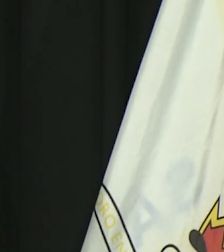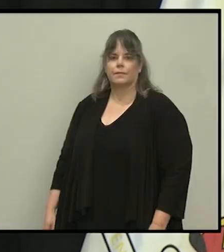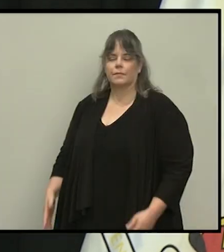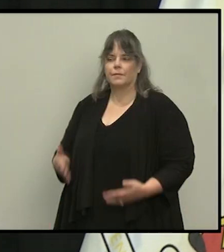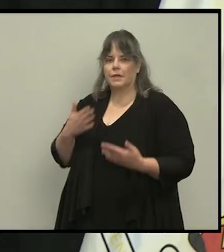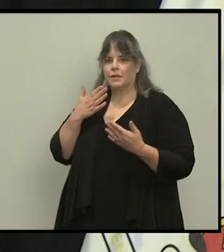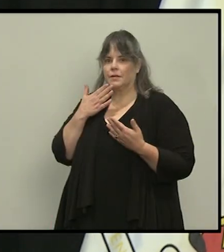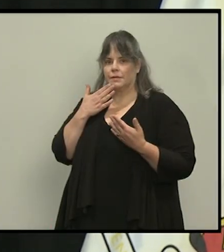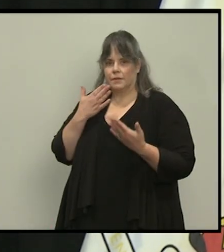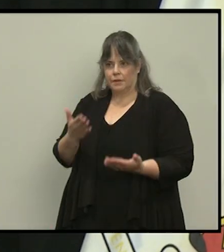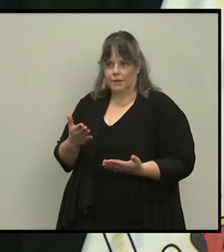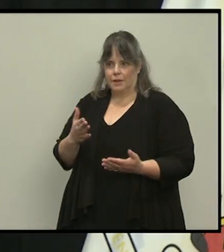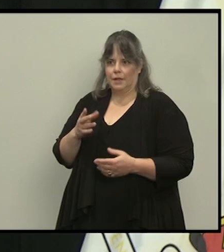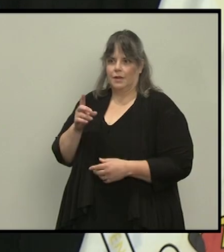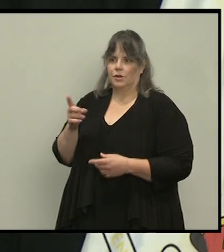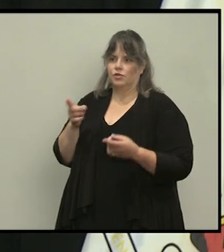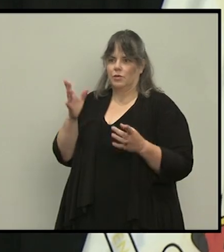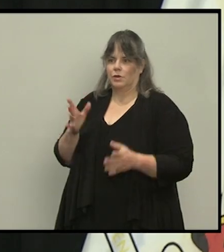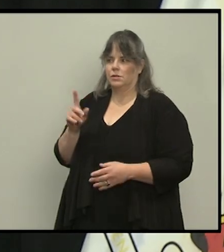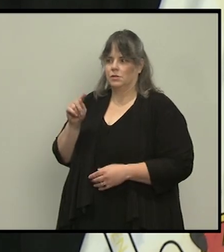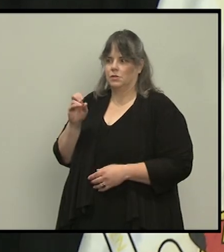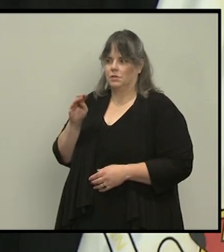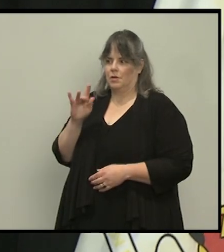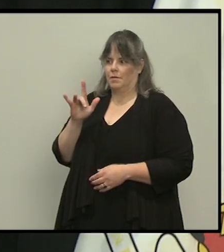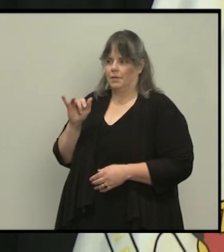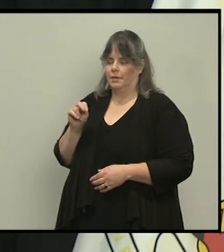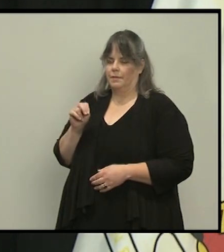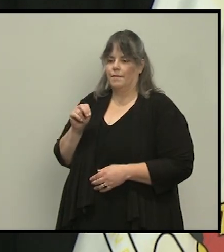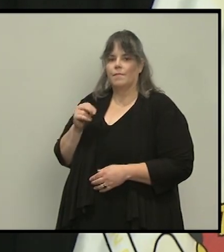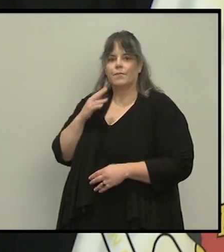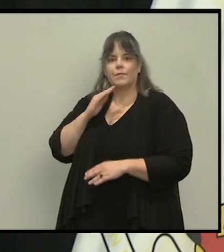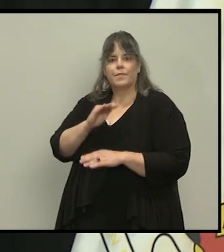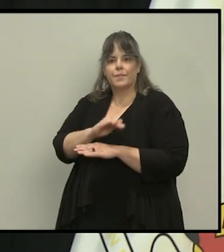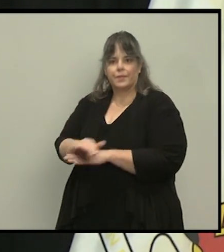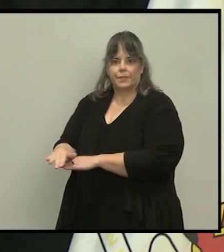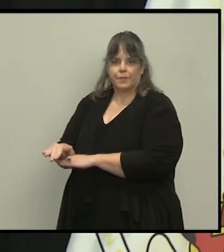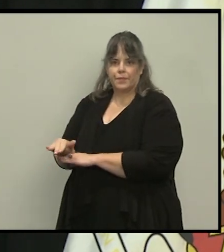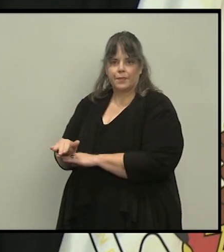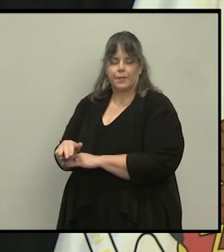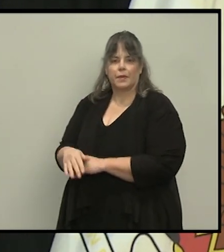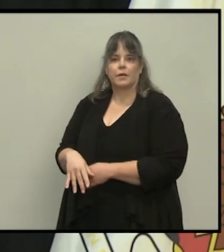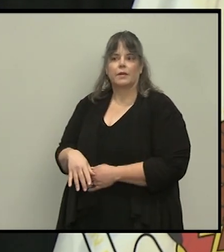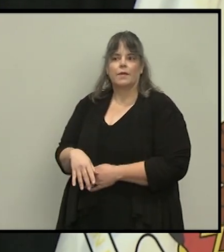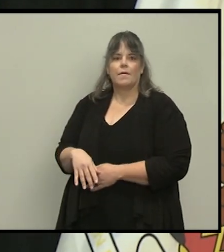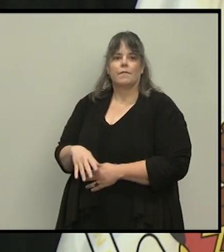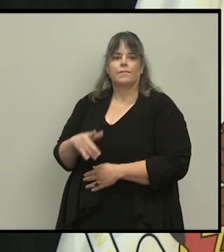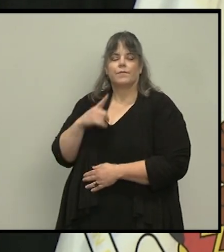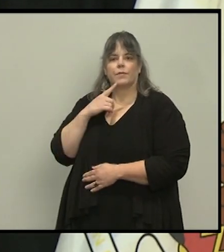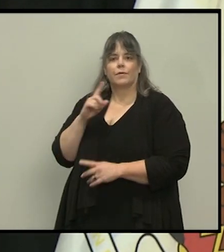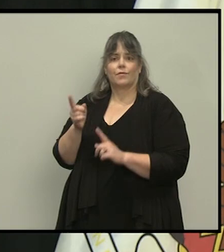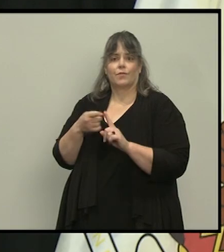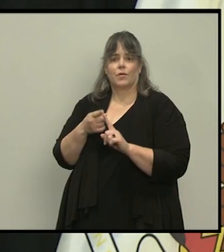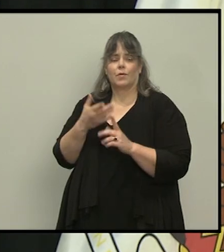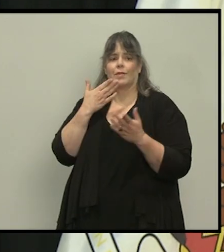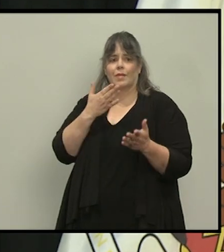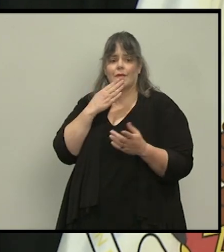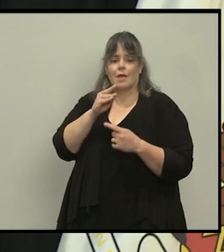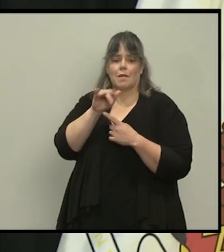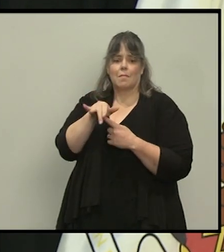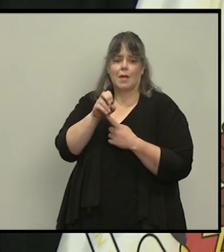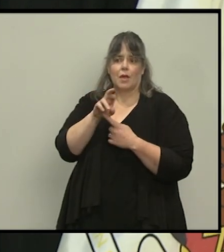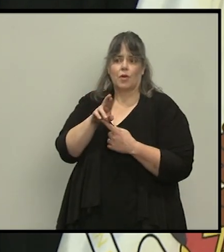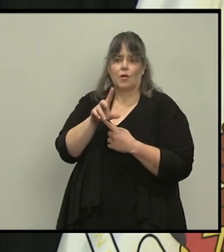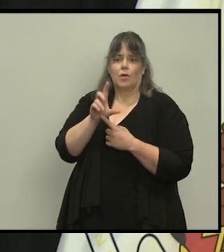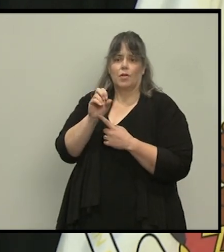Thank you, Director Tomlin, and good afternoon, everyone. First of all, again, I'd like to thank our mayor, Mayor London